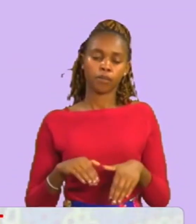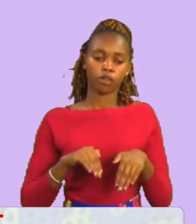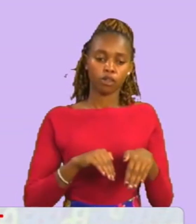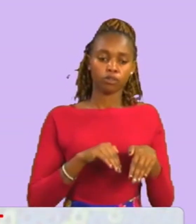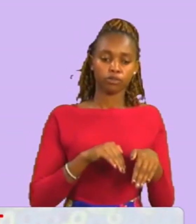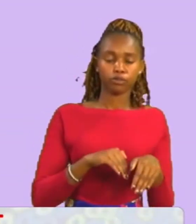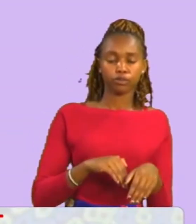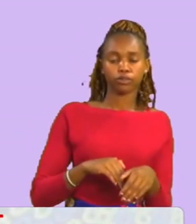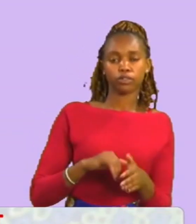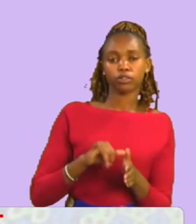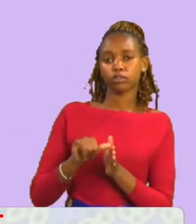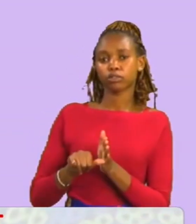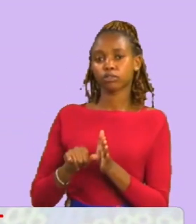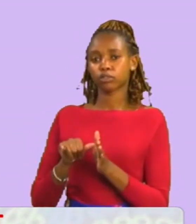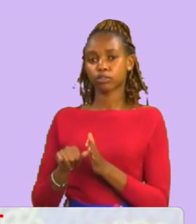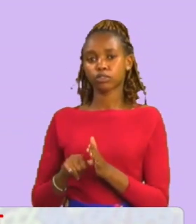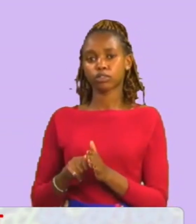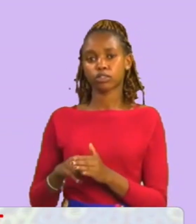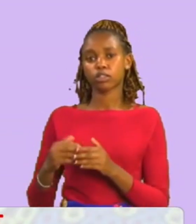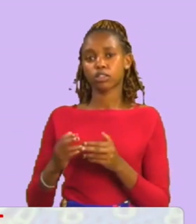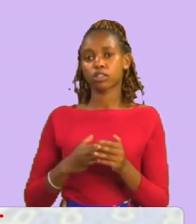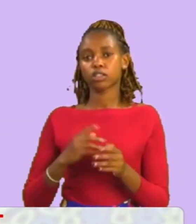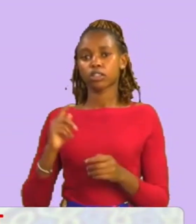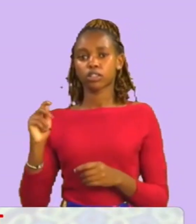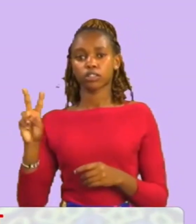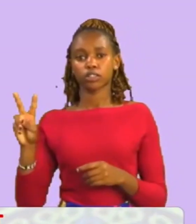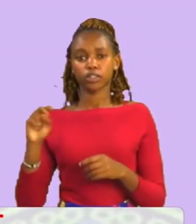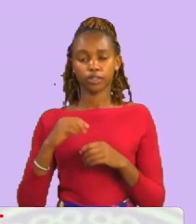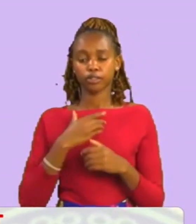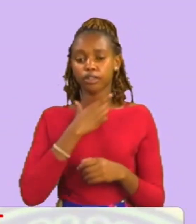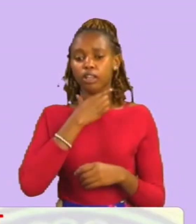na YouTube, Science TV Kenya. Comment, like,